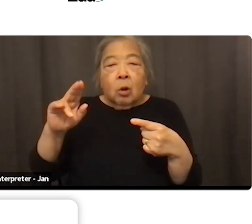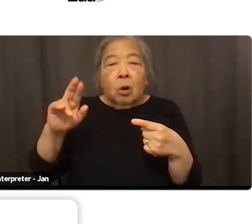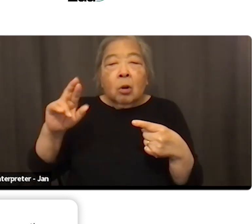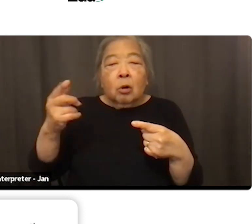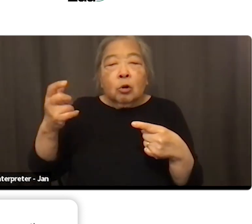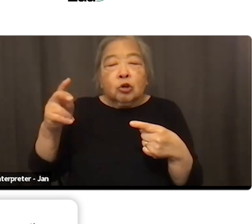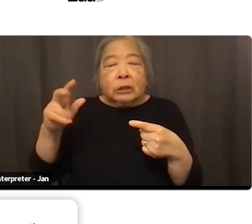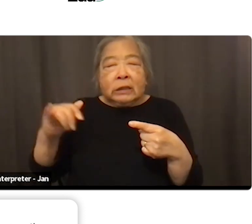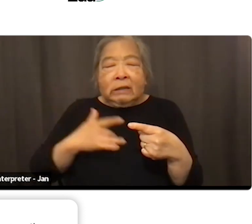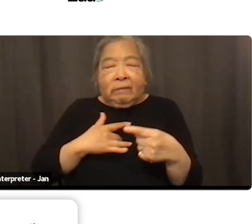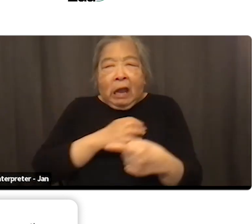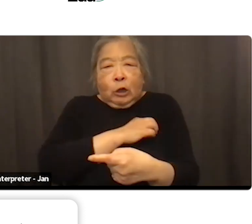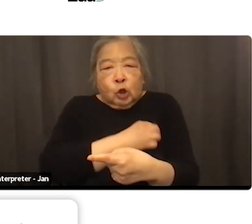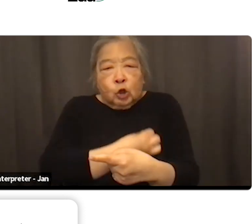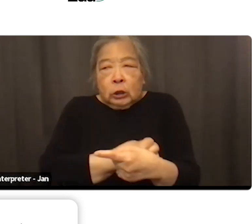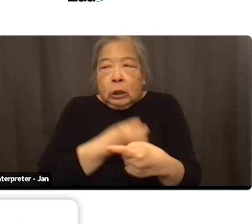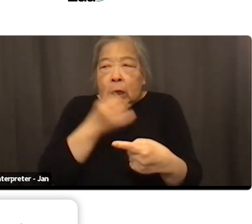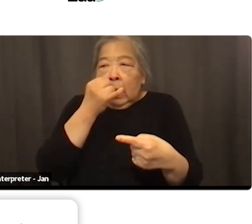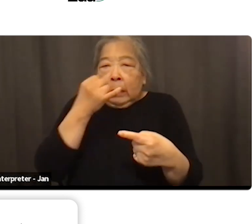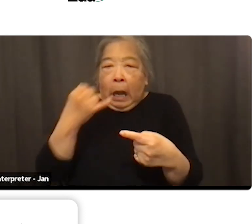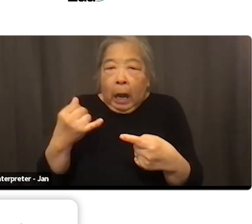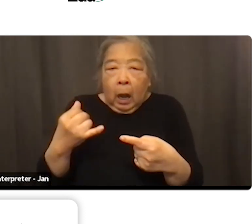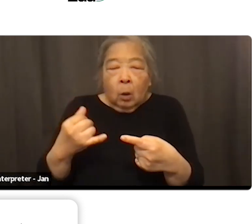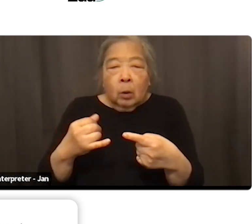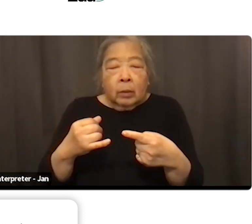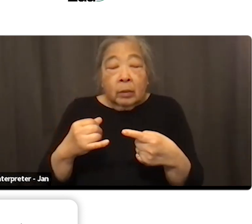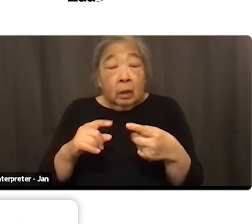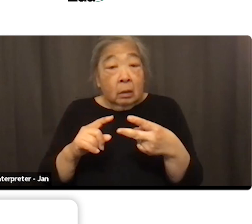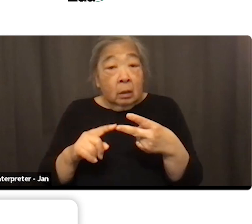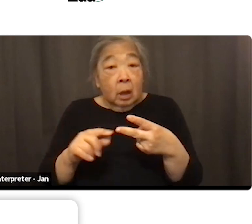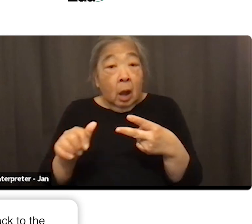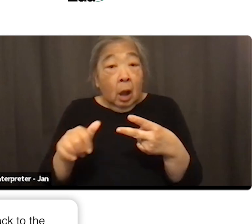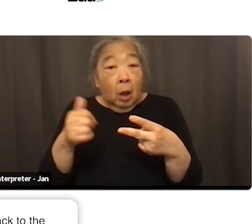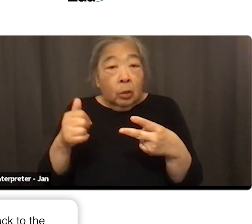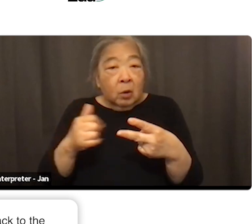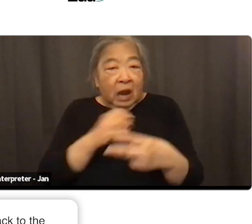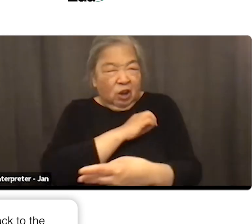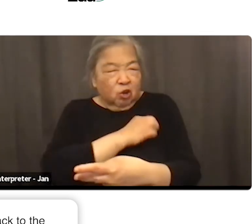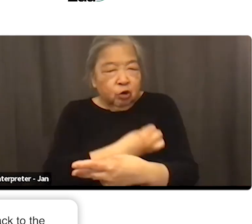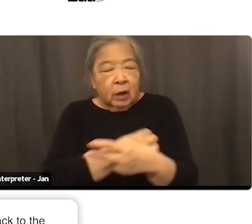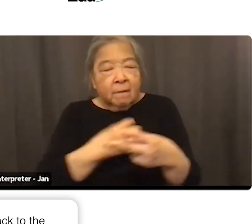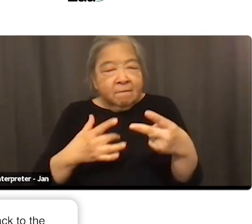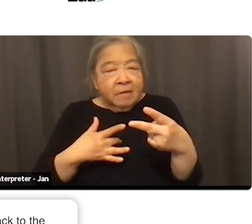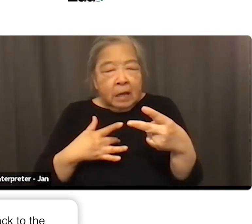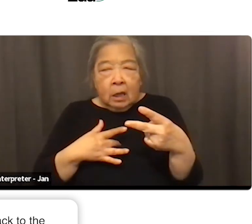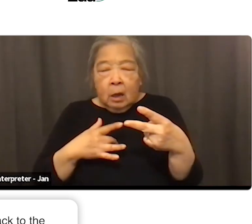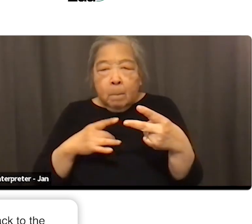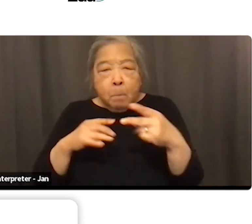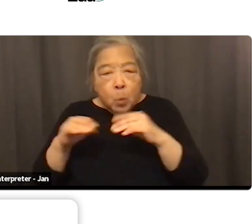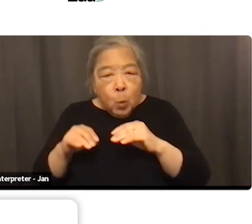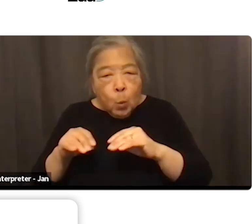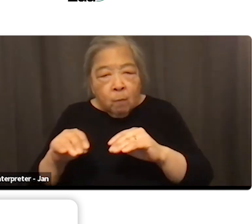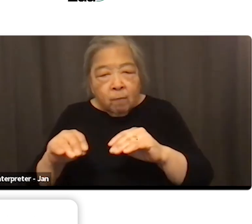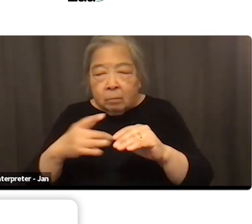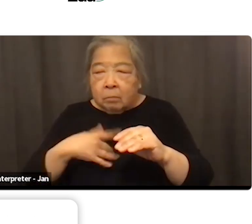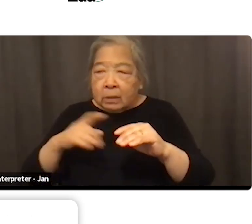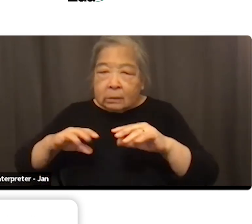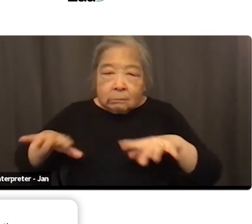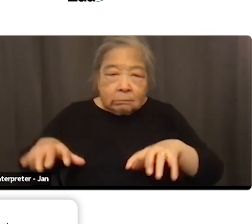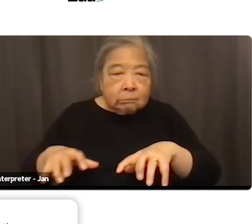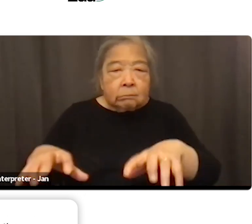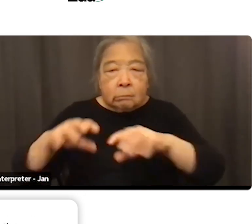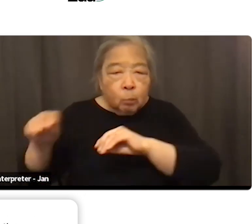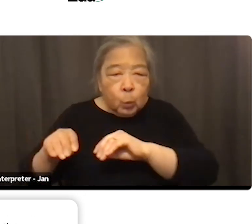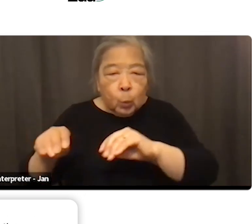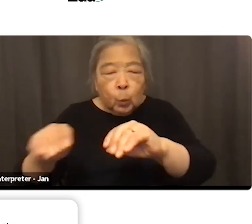urgency. Then there's that energetic feeling of movement, right? And when we go back to